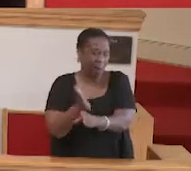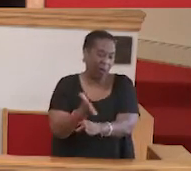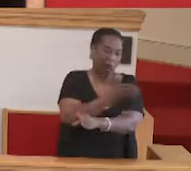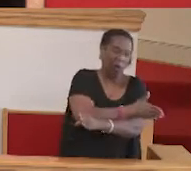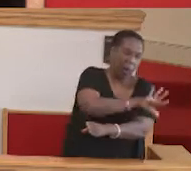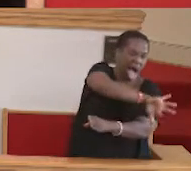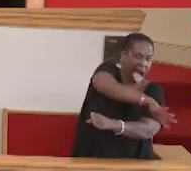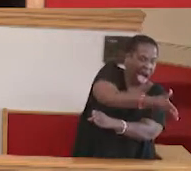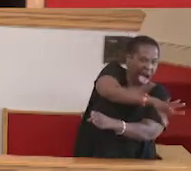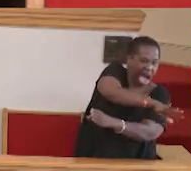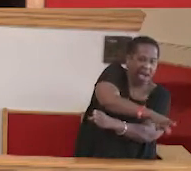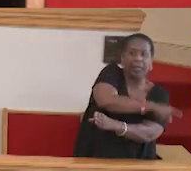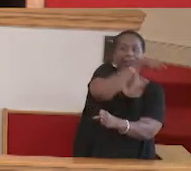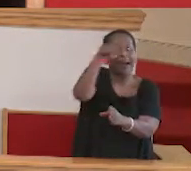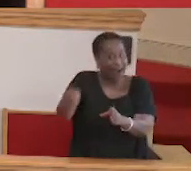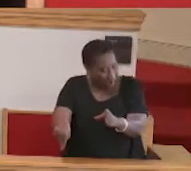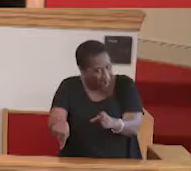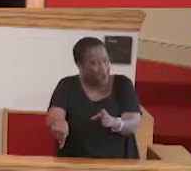incapable of.